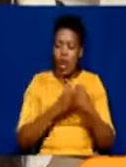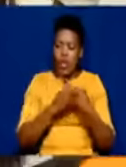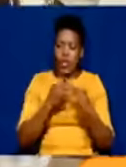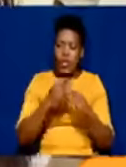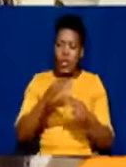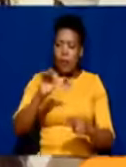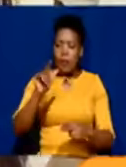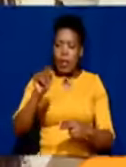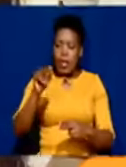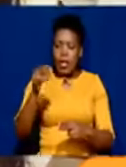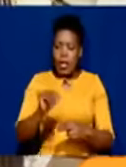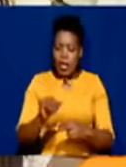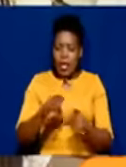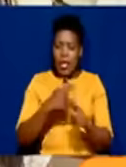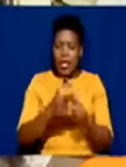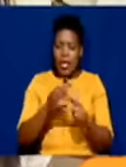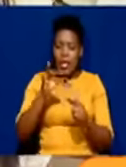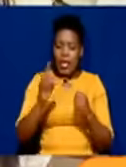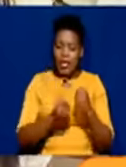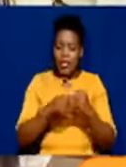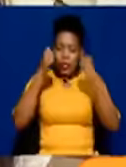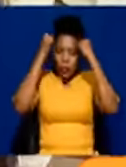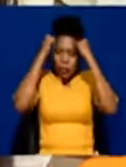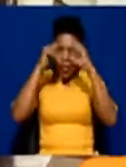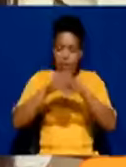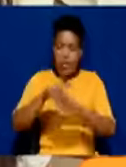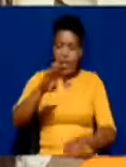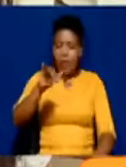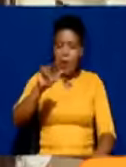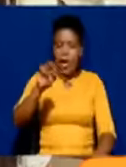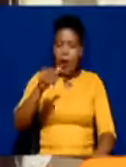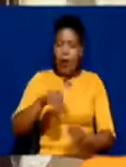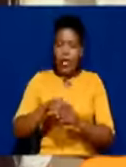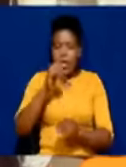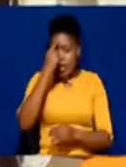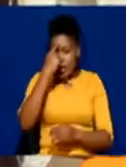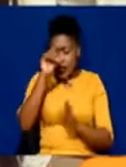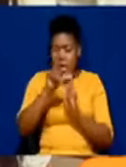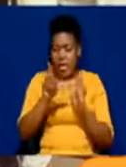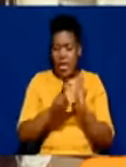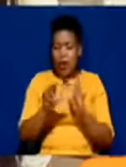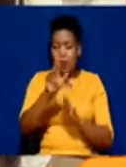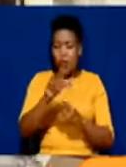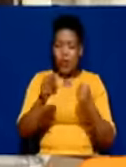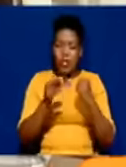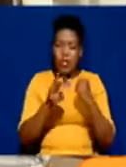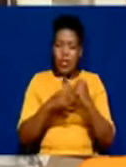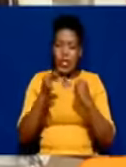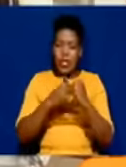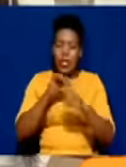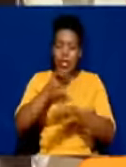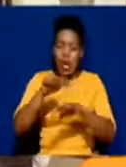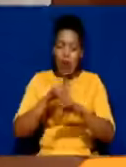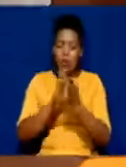M. Pethi and 36 students in Bangalore, India. The lesson took 78 hours and